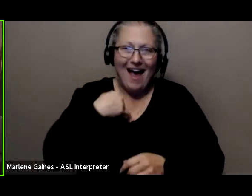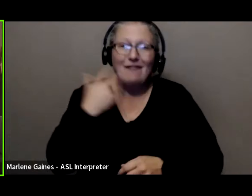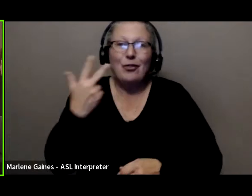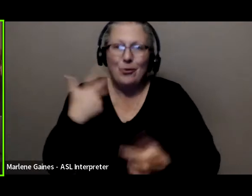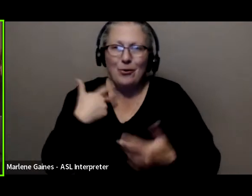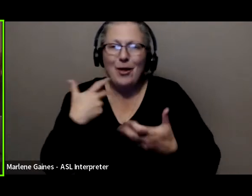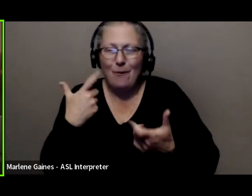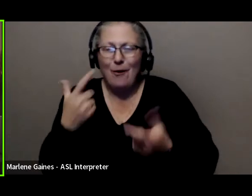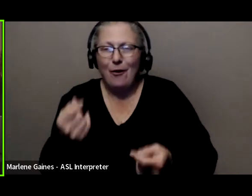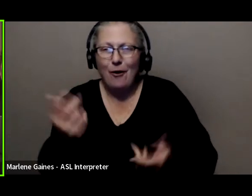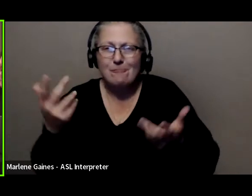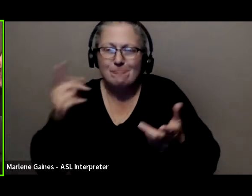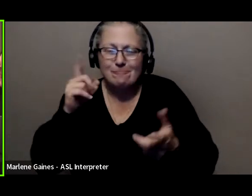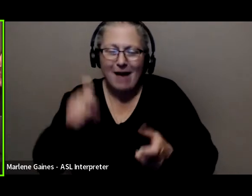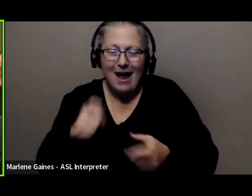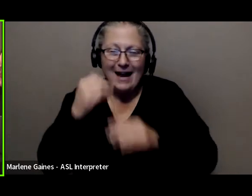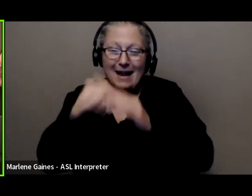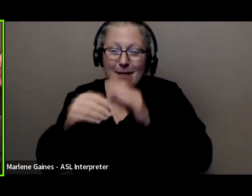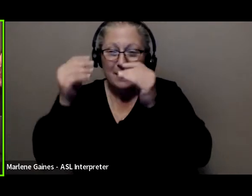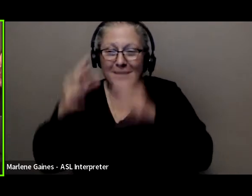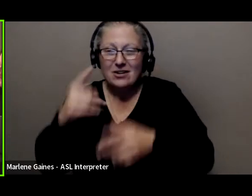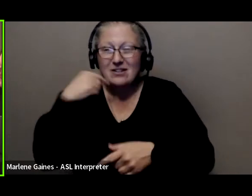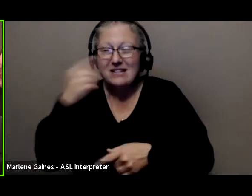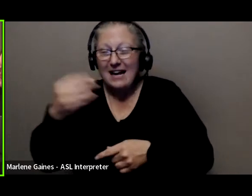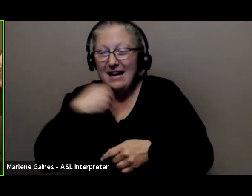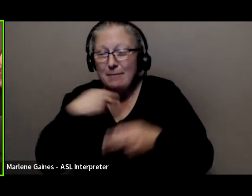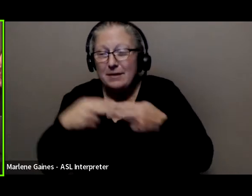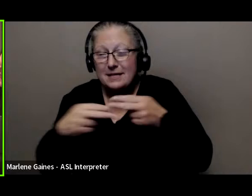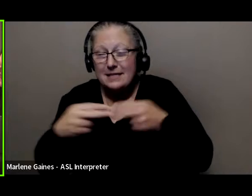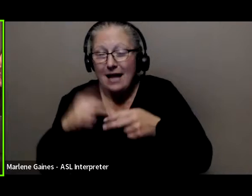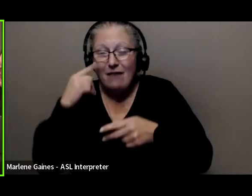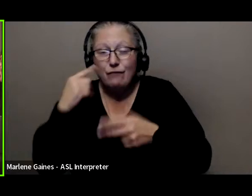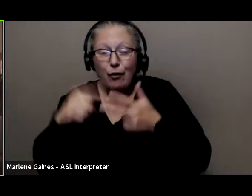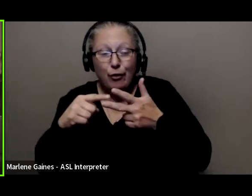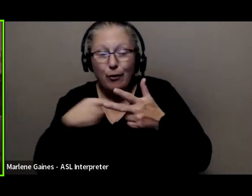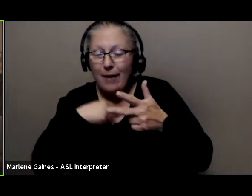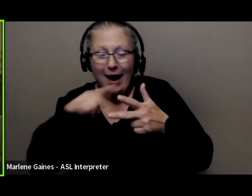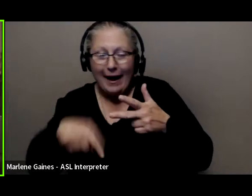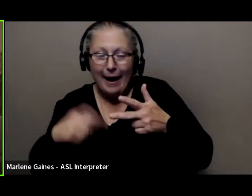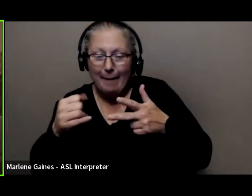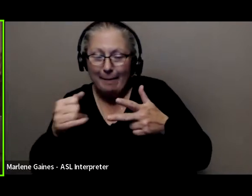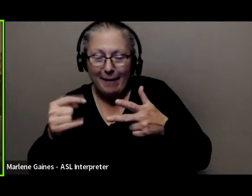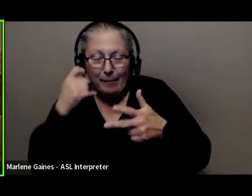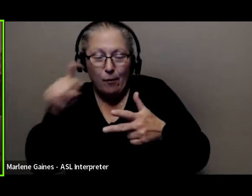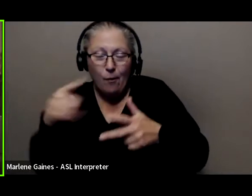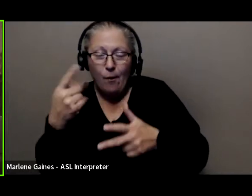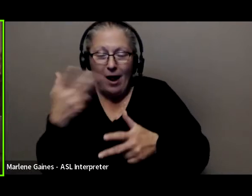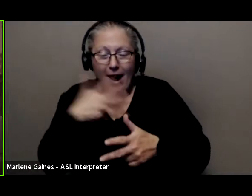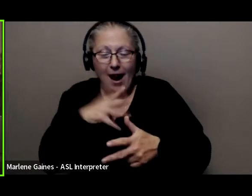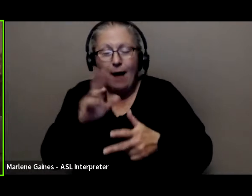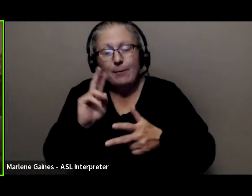I wanted to go to, and I had to email the teacher for the slides, the one that I didn't get to. So,